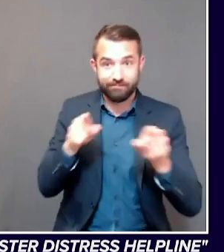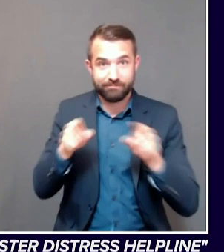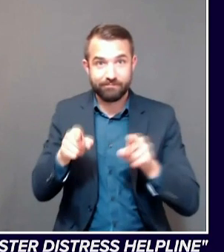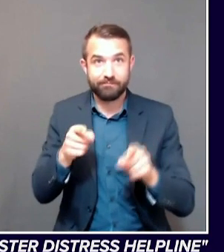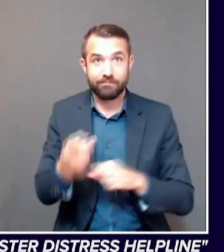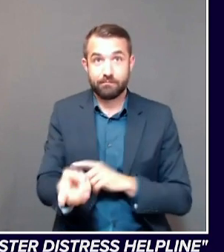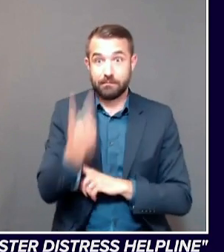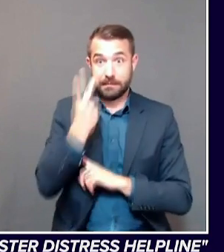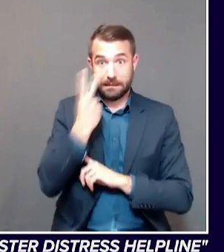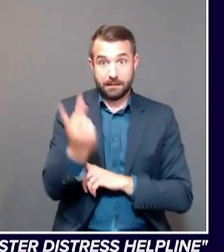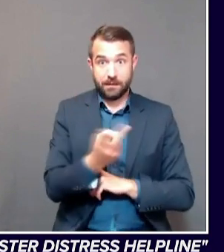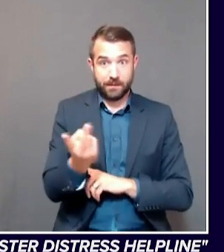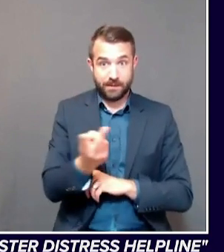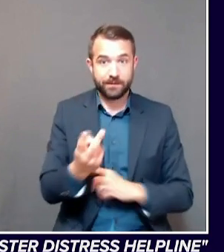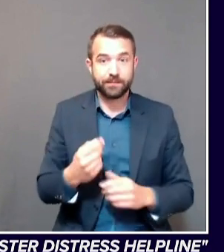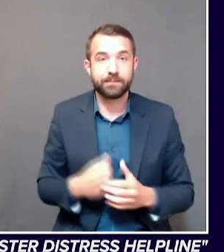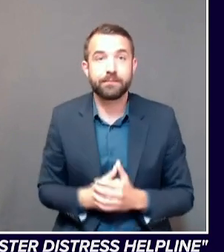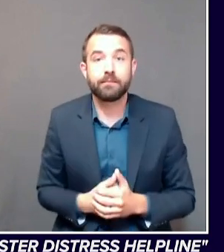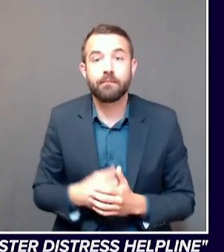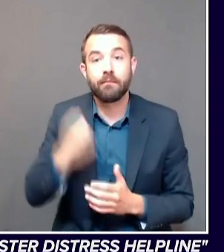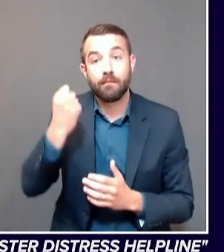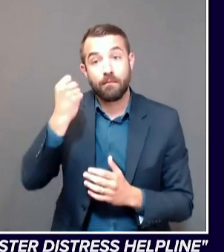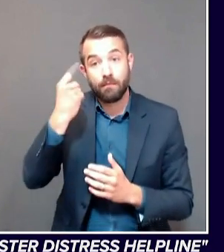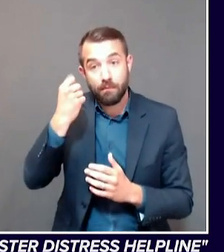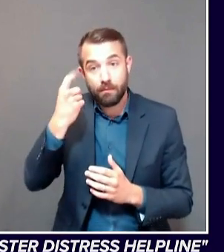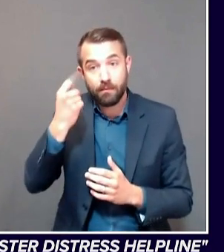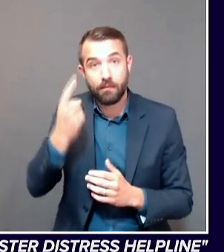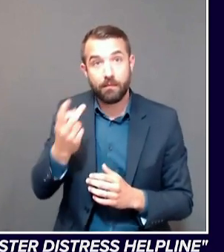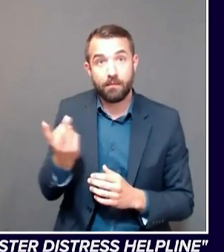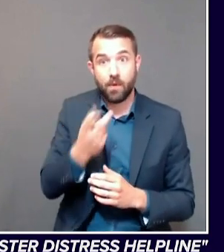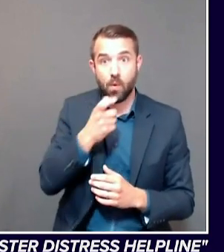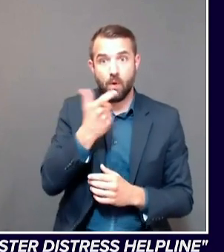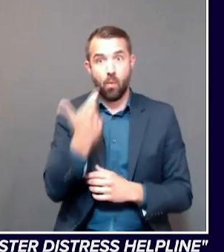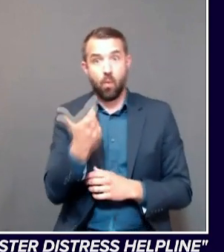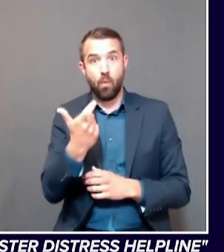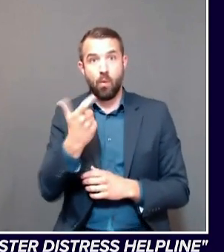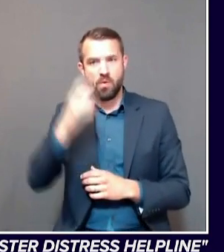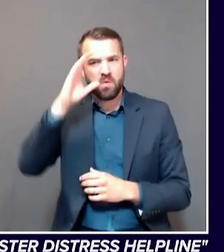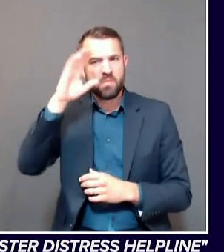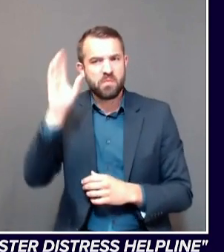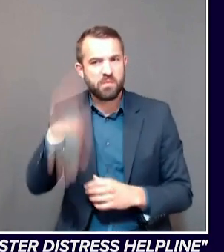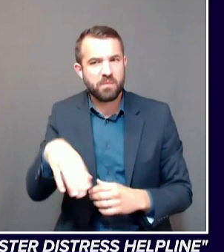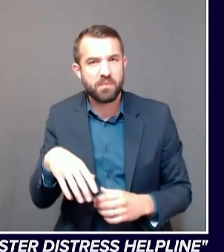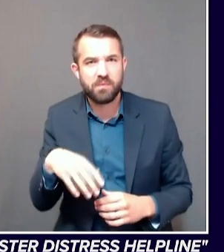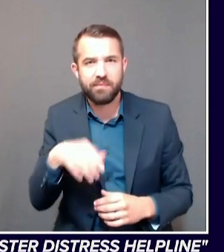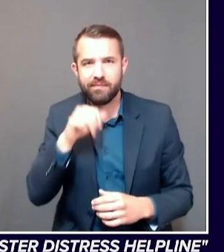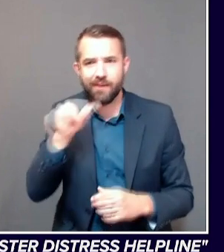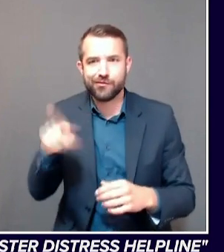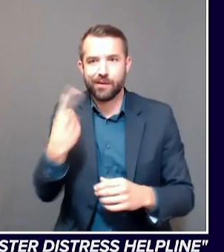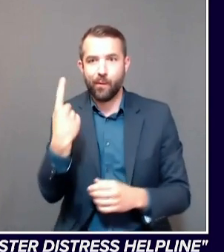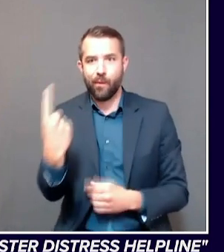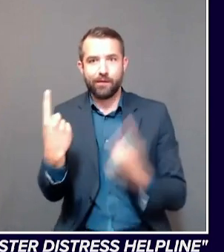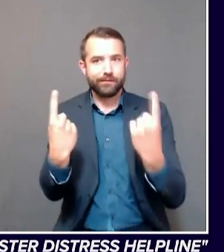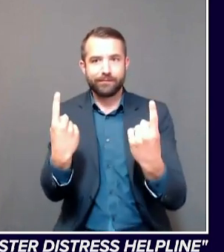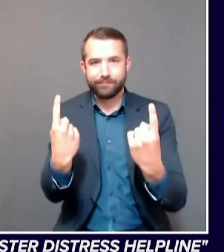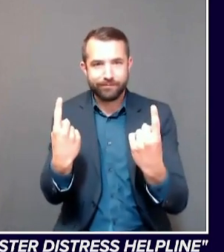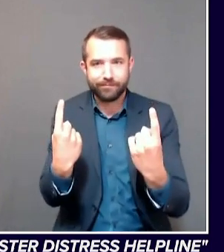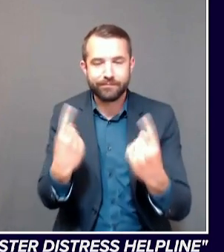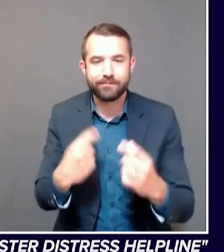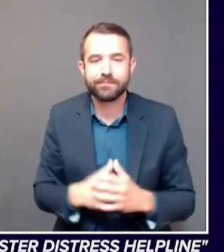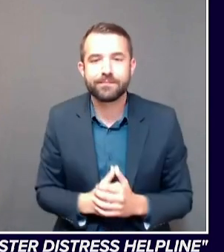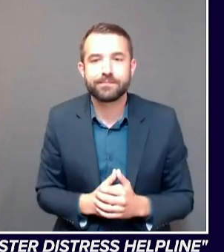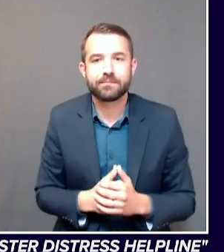see, but it's important for everyone who's watching to know that there's a large team of individuals that are behind the